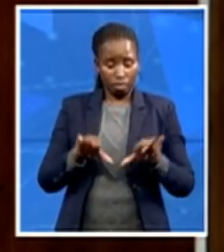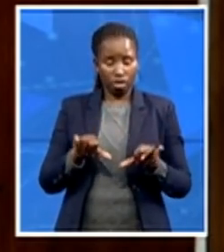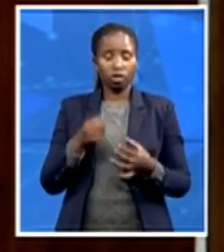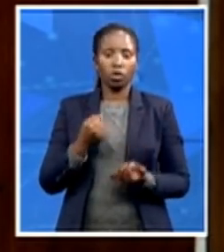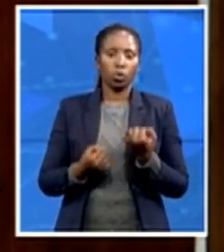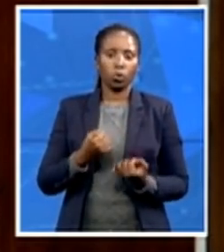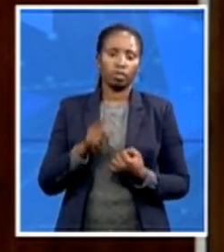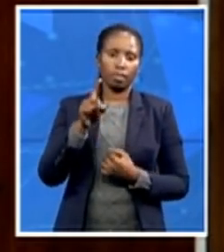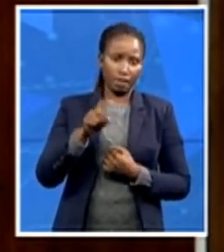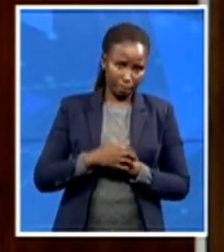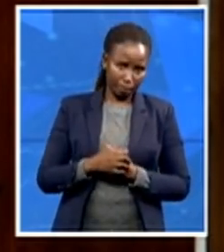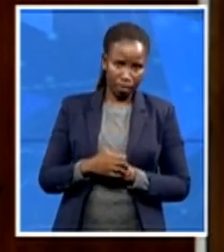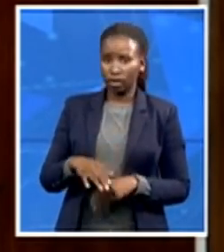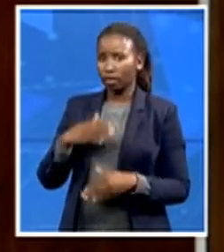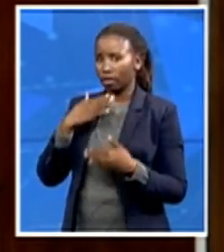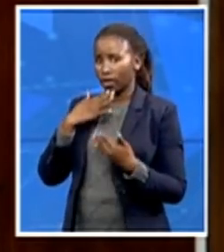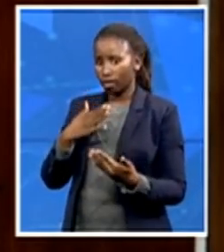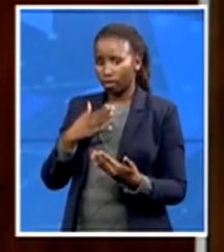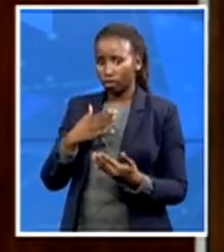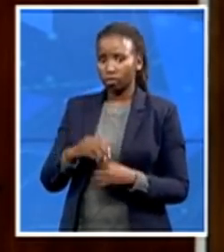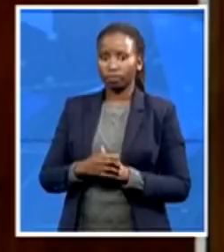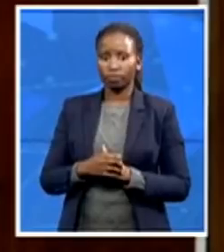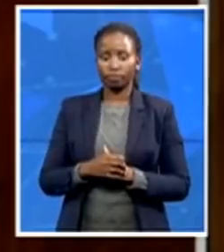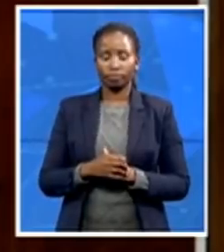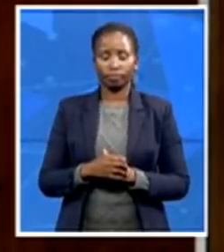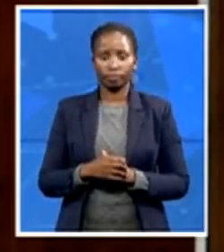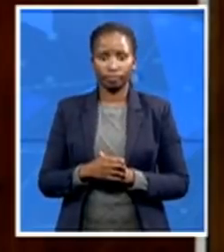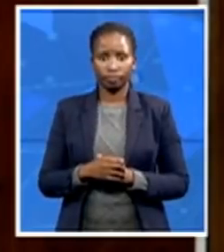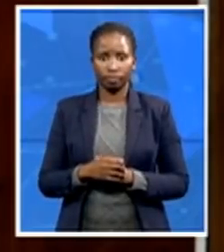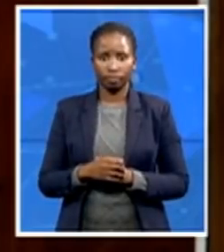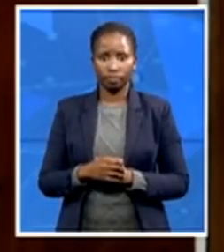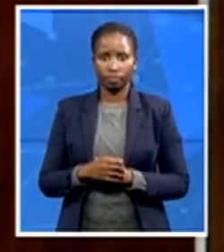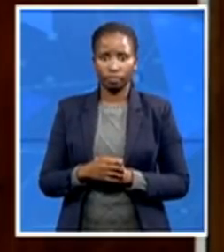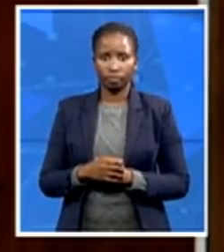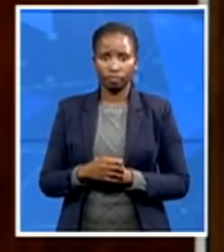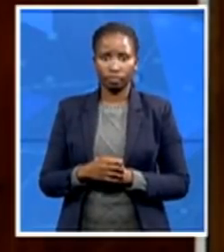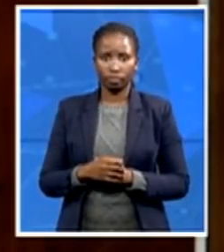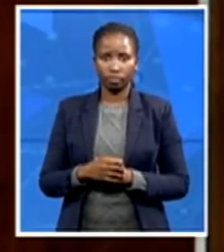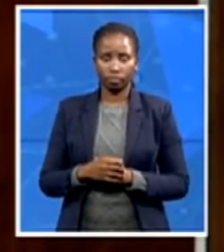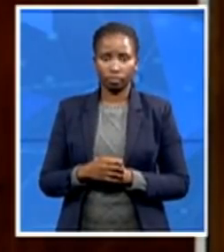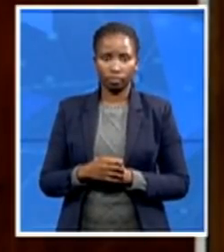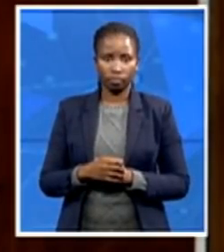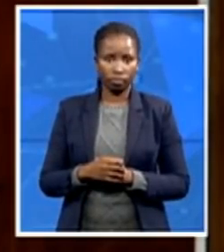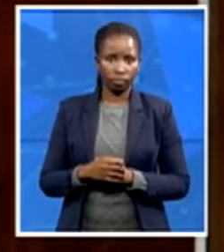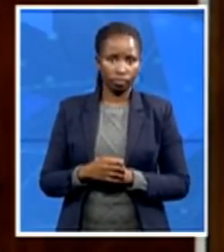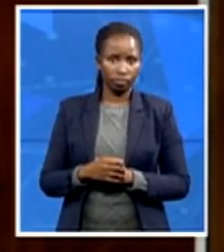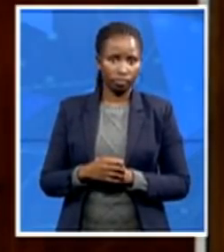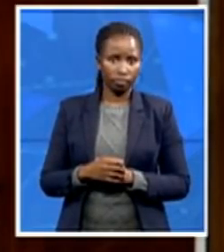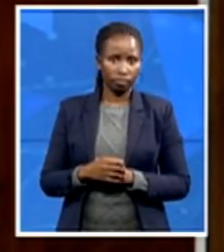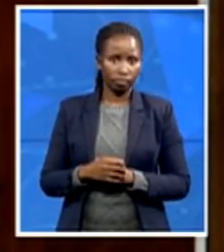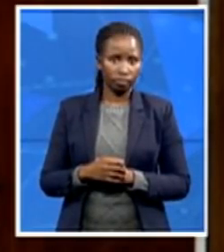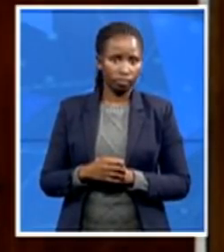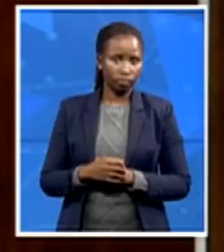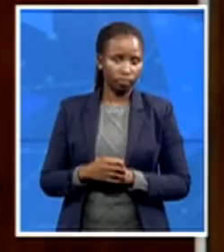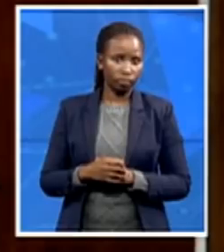down. If the court pleases, Your Worship, I'm not sure whether you're going to adjourn now, or can we be excused if you're not going to